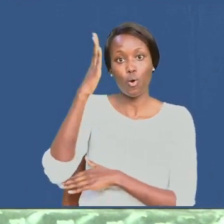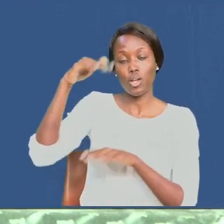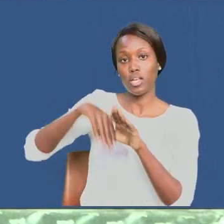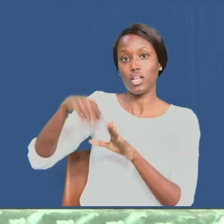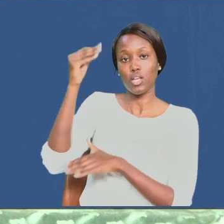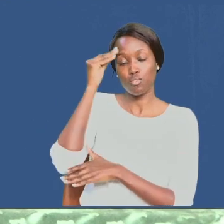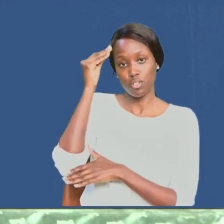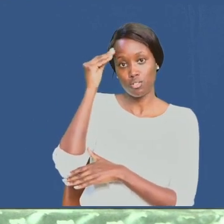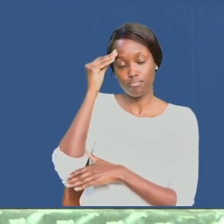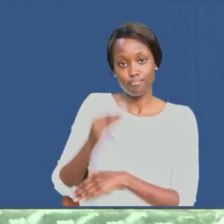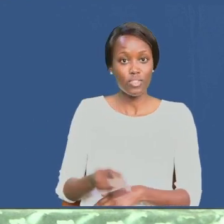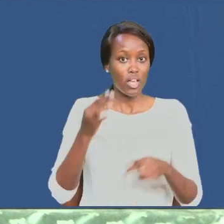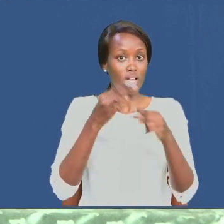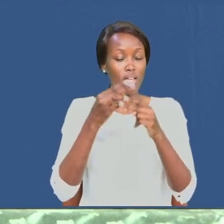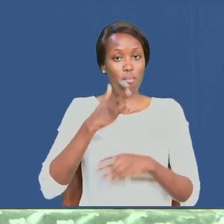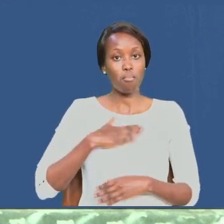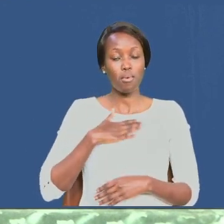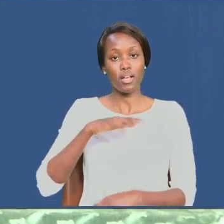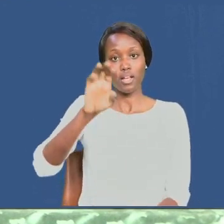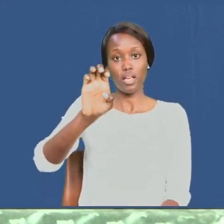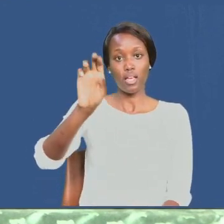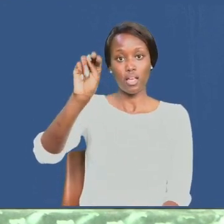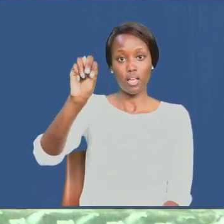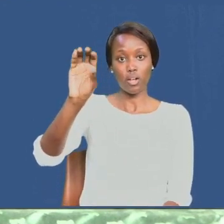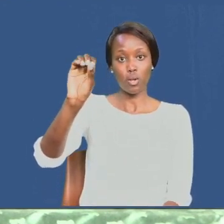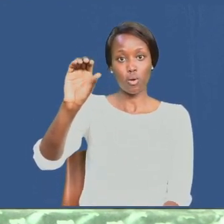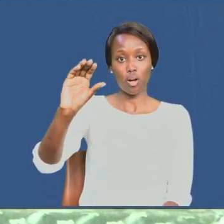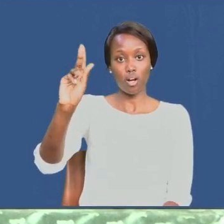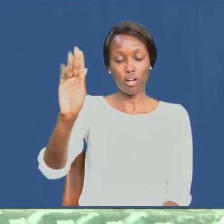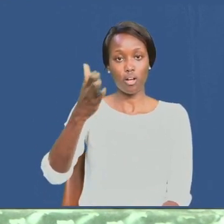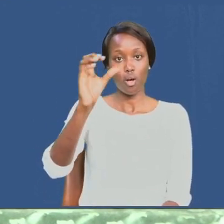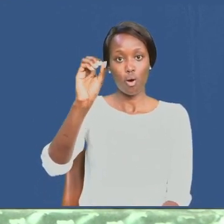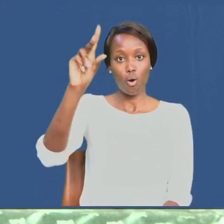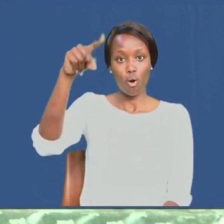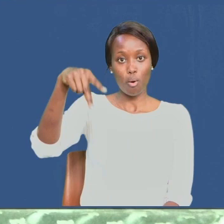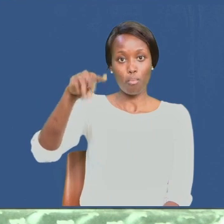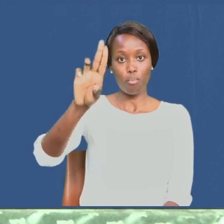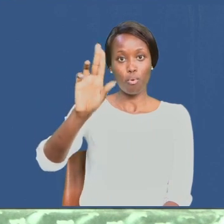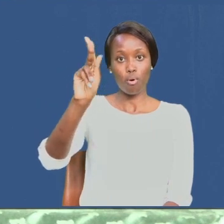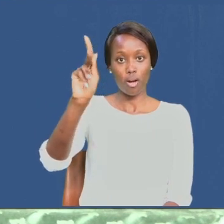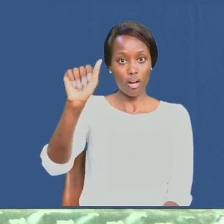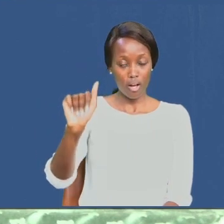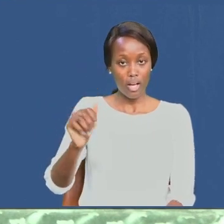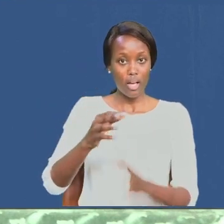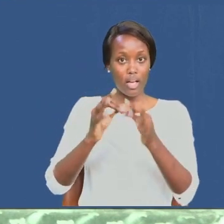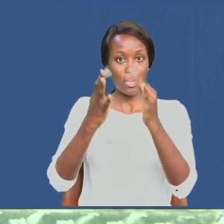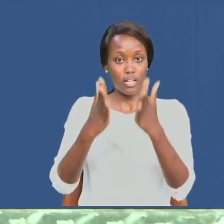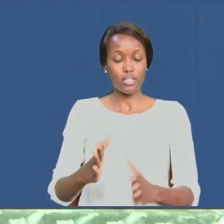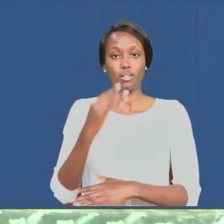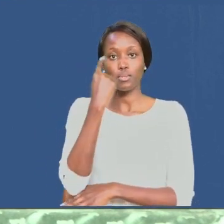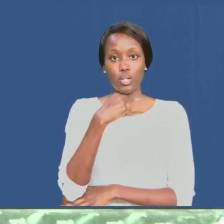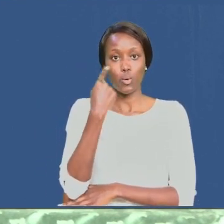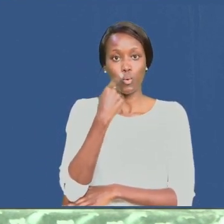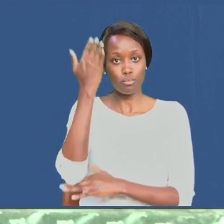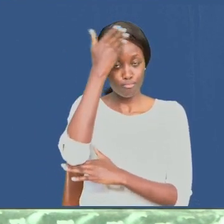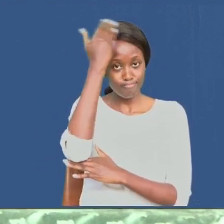education. My name is Enoch Harun Opuka, and my sign language interpreter